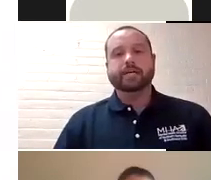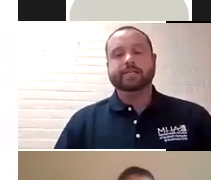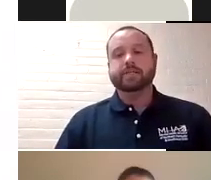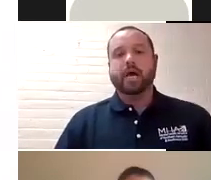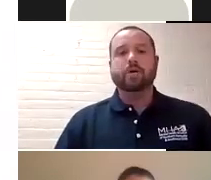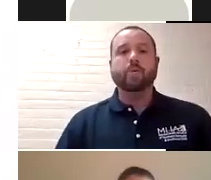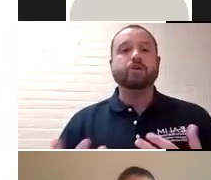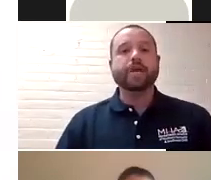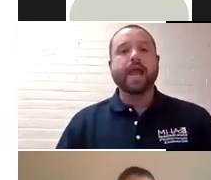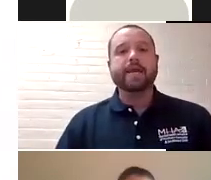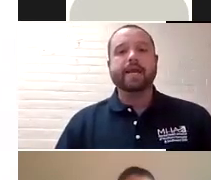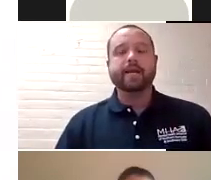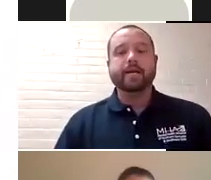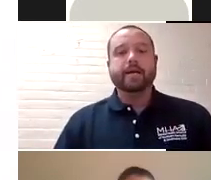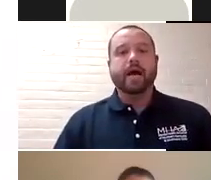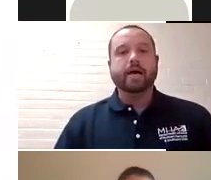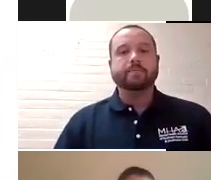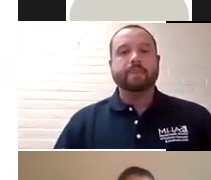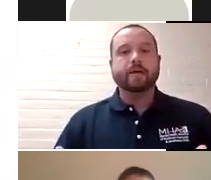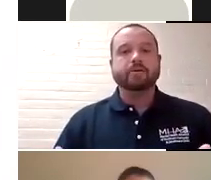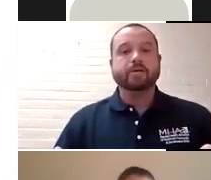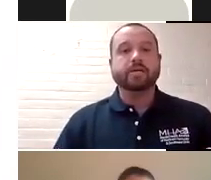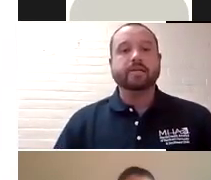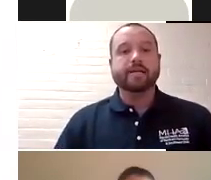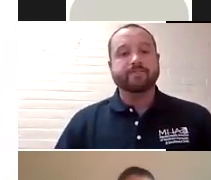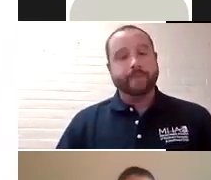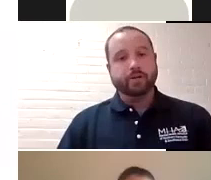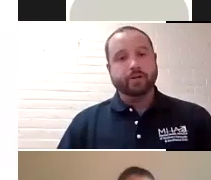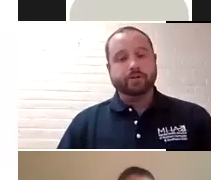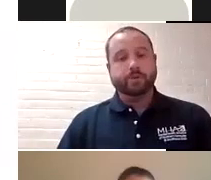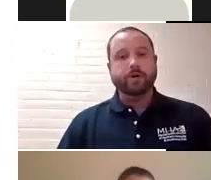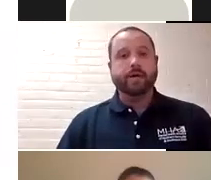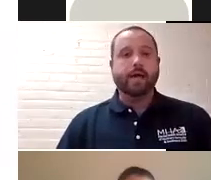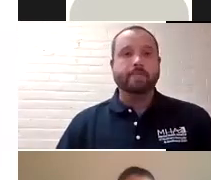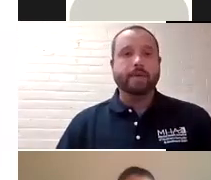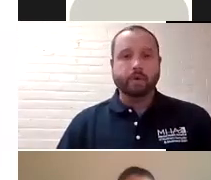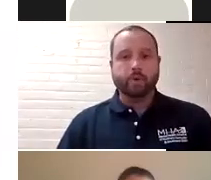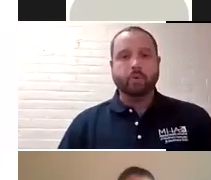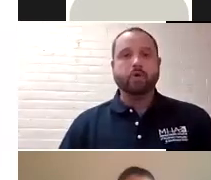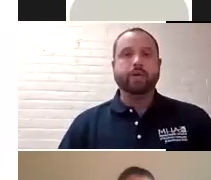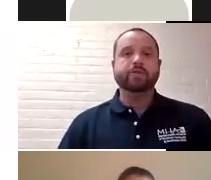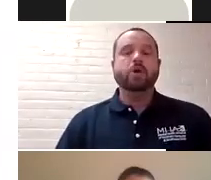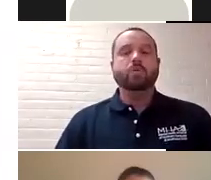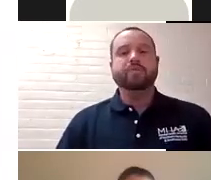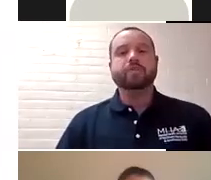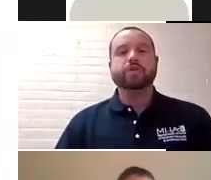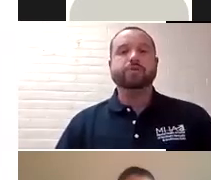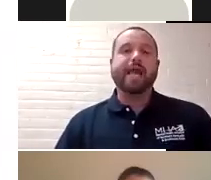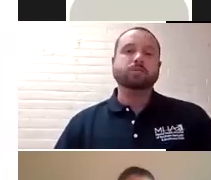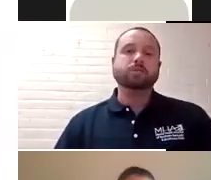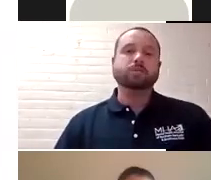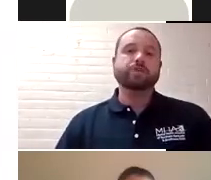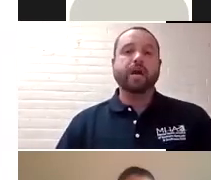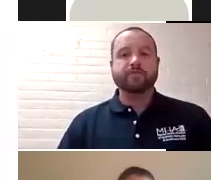learned is when creating content for peer support and people that we work with, we've learned that